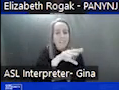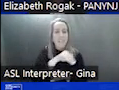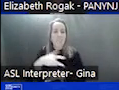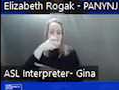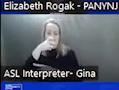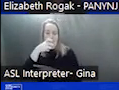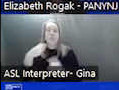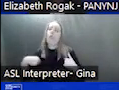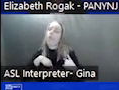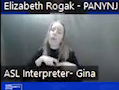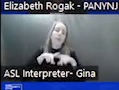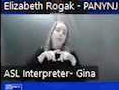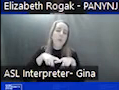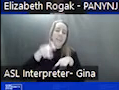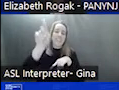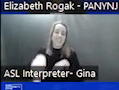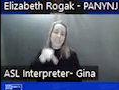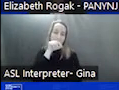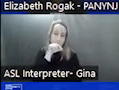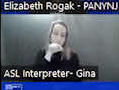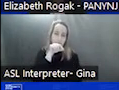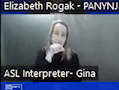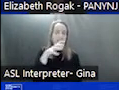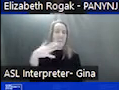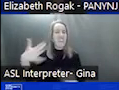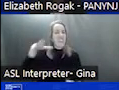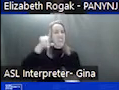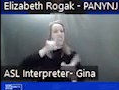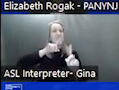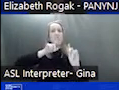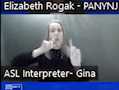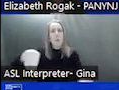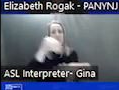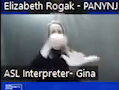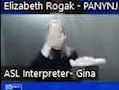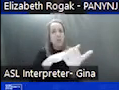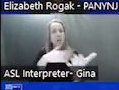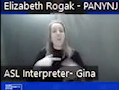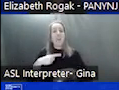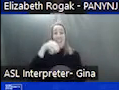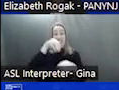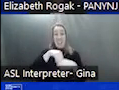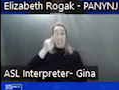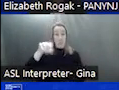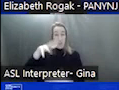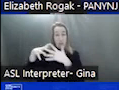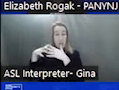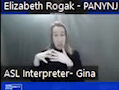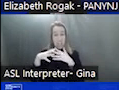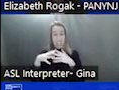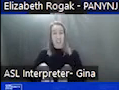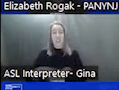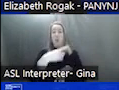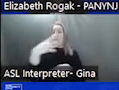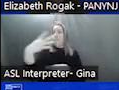has reported that we've lost 1 in 4 birds in North America alone in the last 50 years. The ecosystem